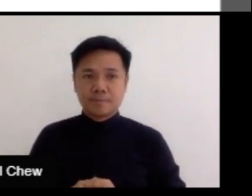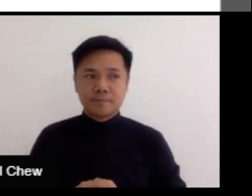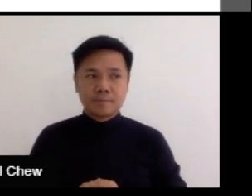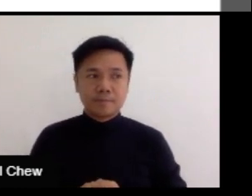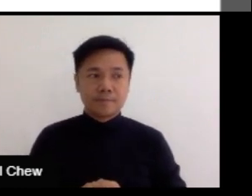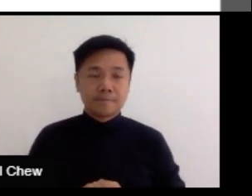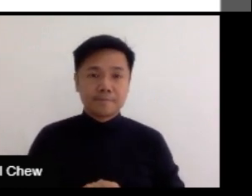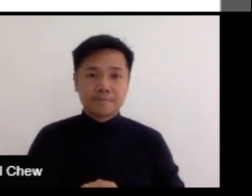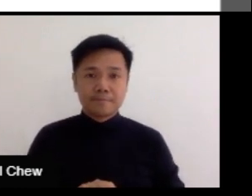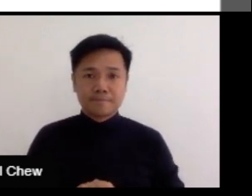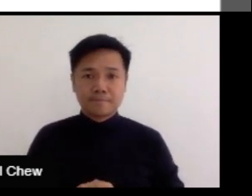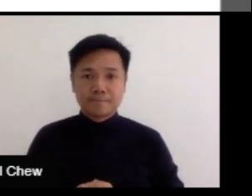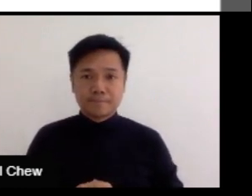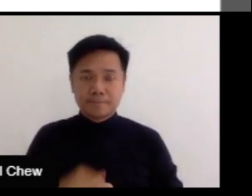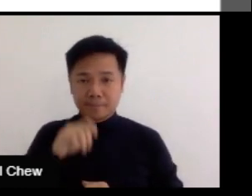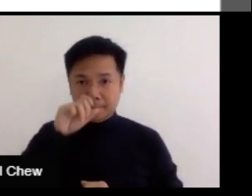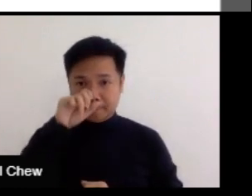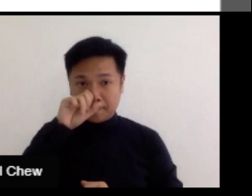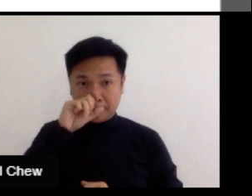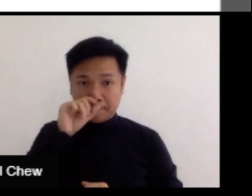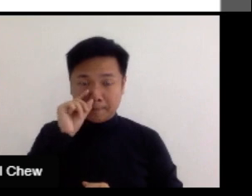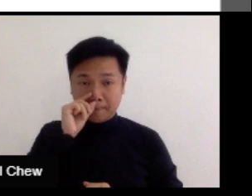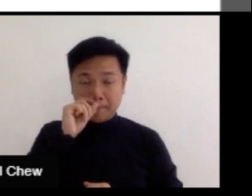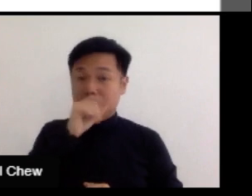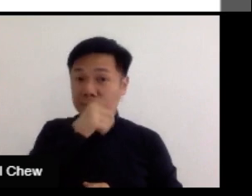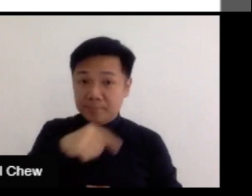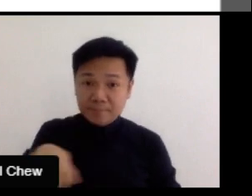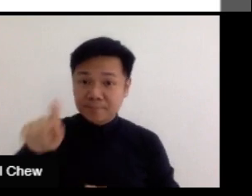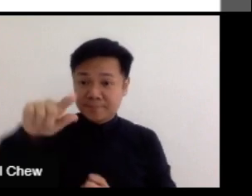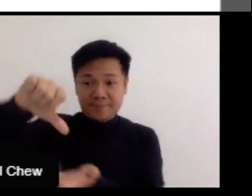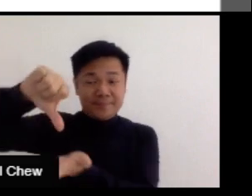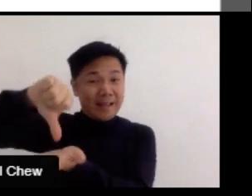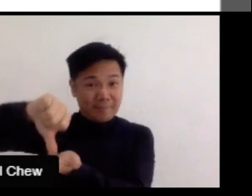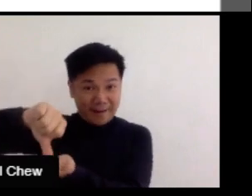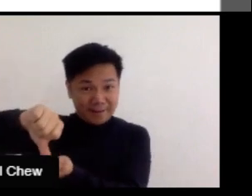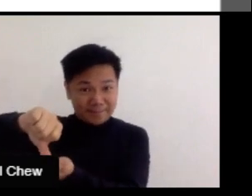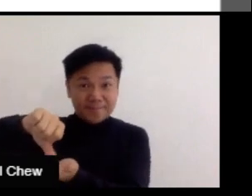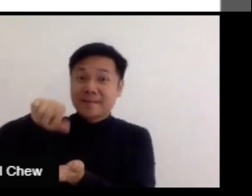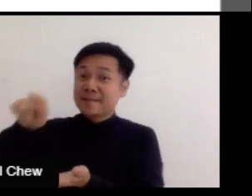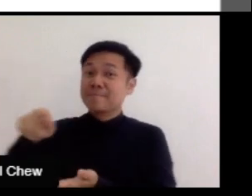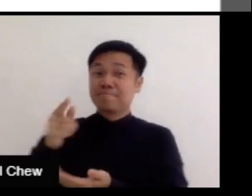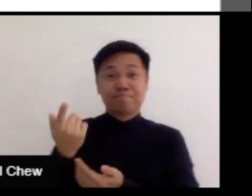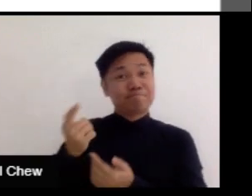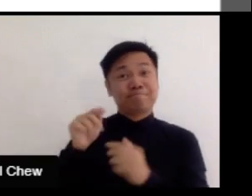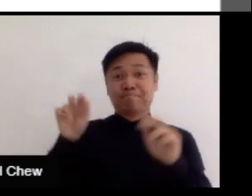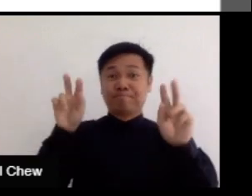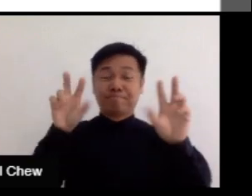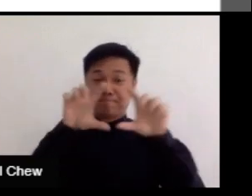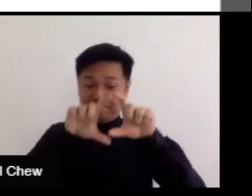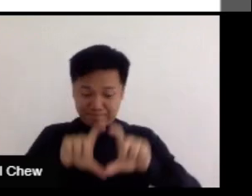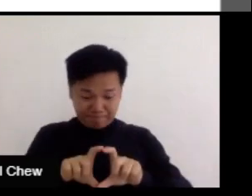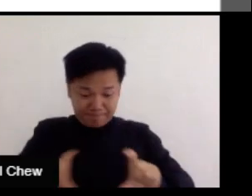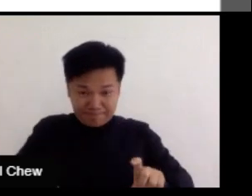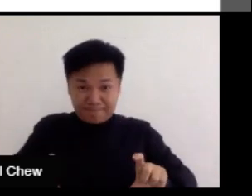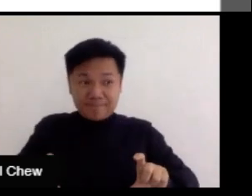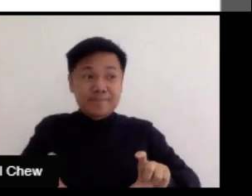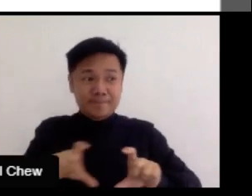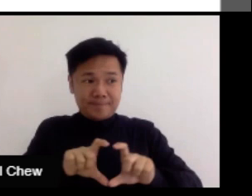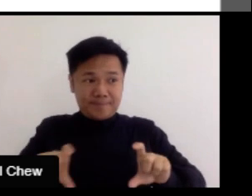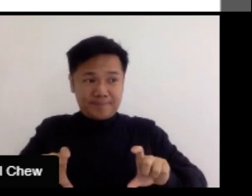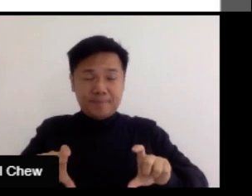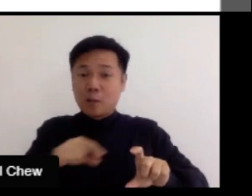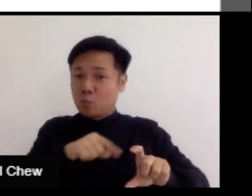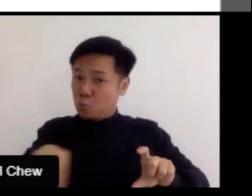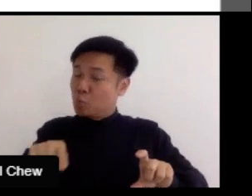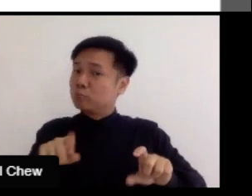So the distinguished delegation of Iran is saying that the footnote should reflect that it's in